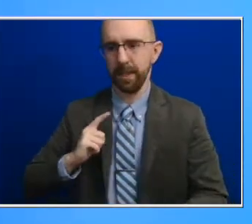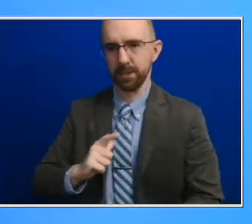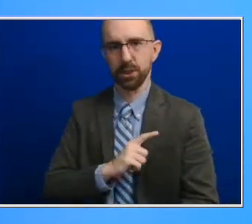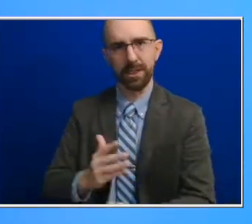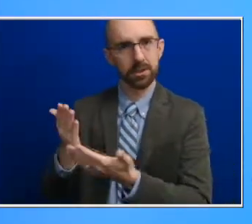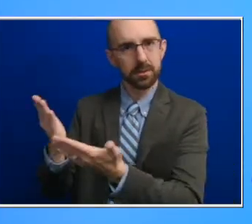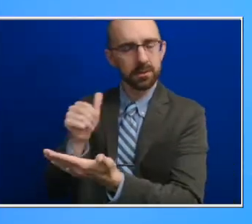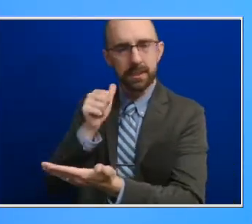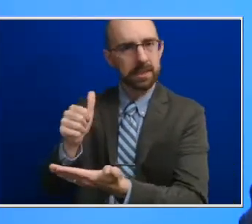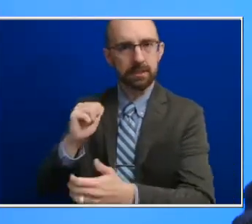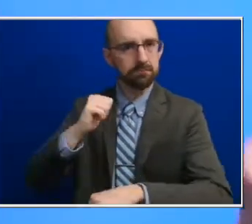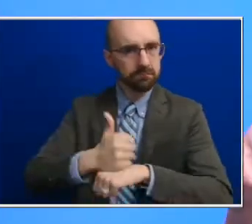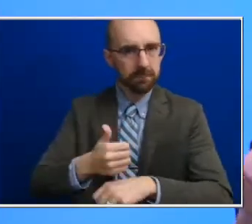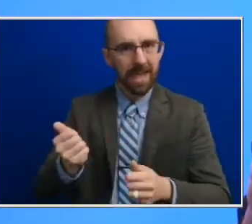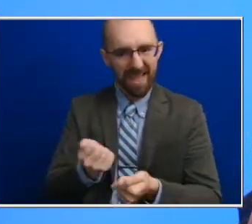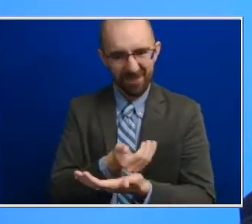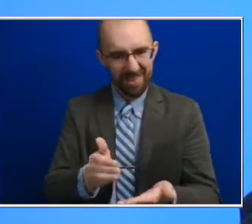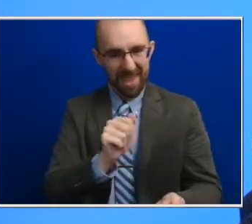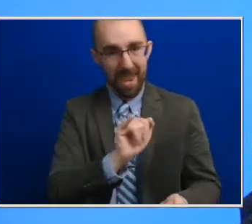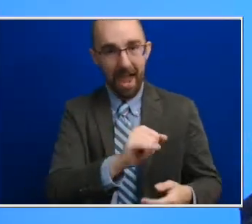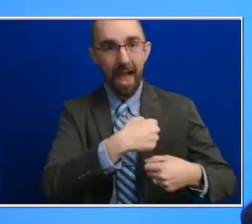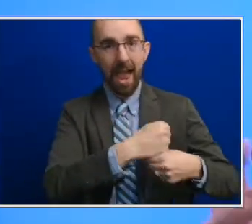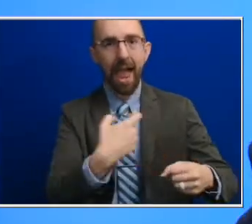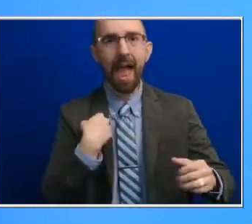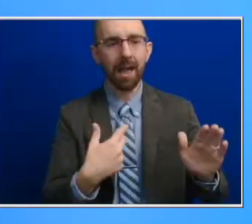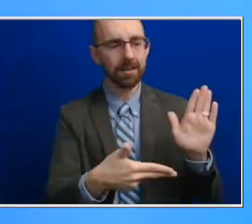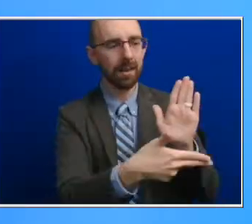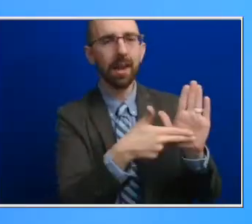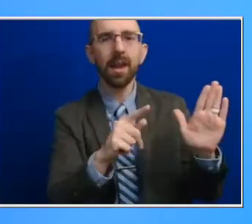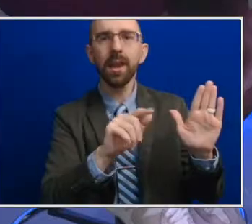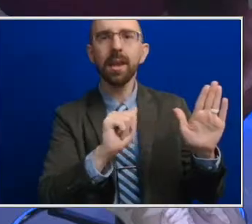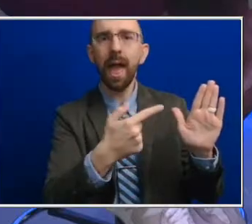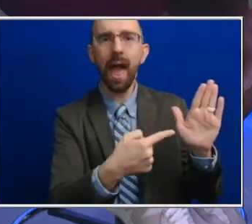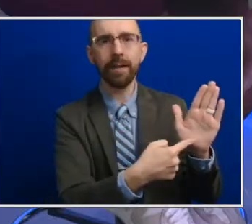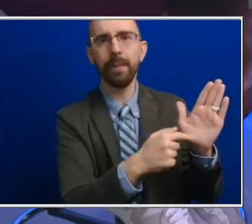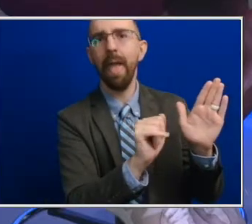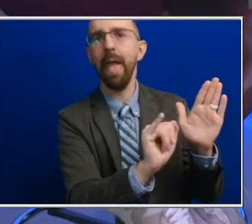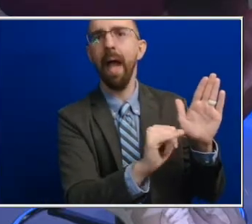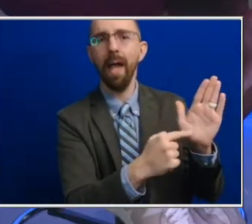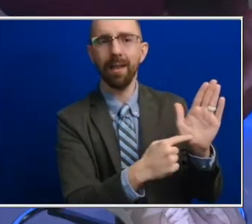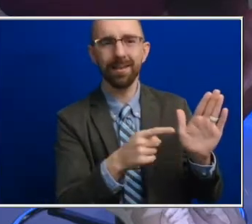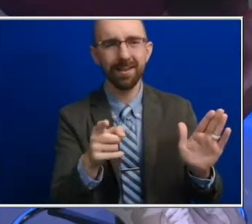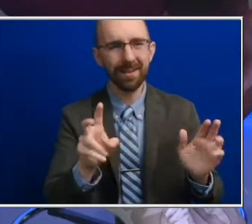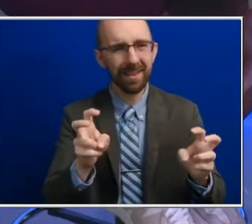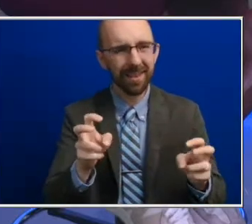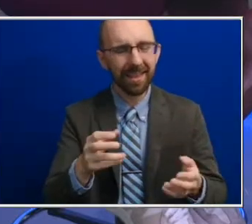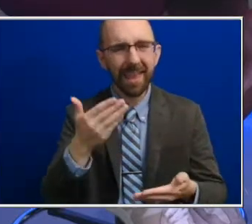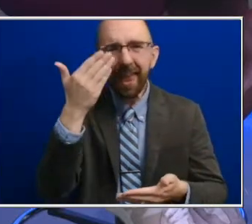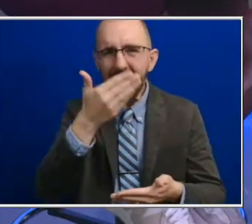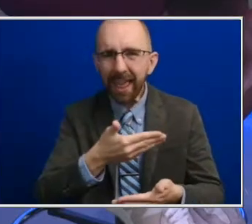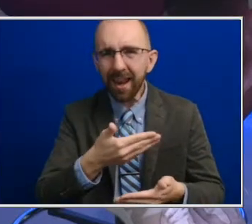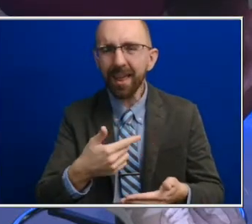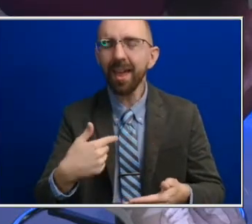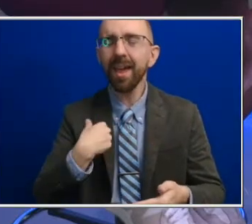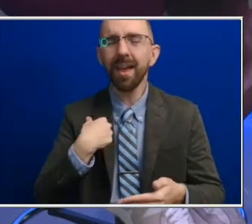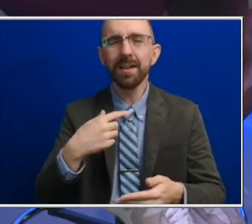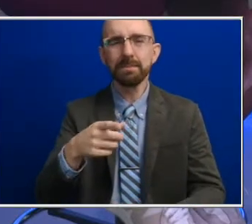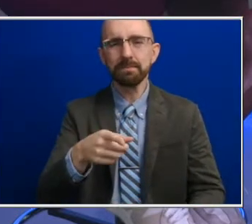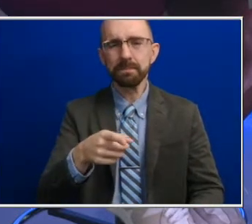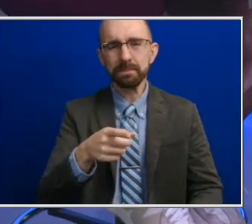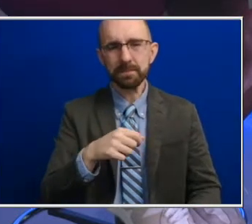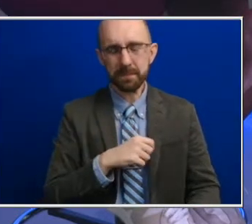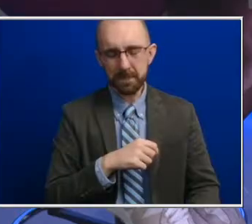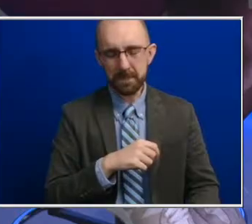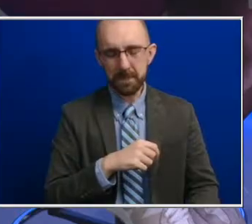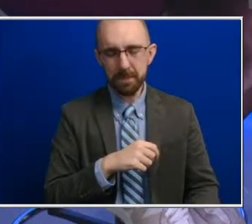where everything that's AI generated has to have a little tag on it. I mean, that's... It's always hidden. I was watching some video and my son